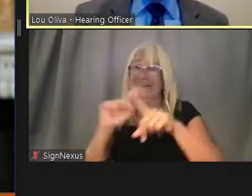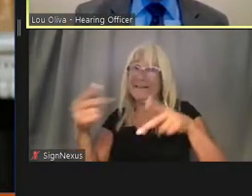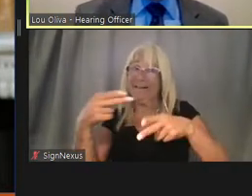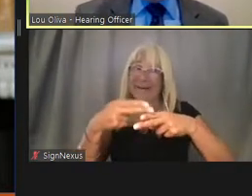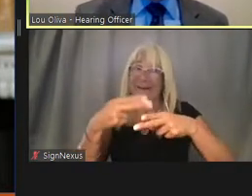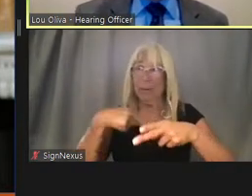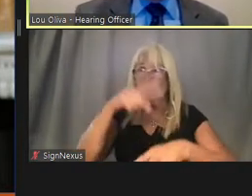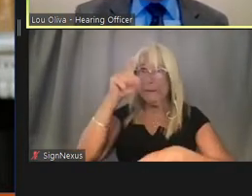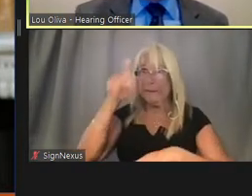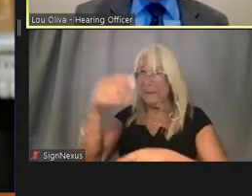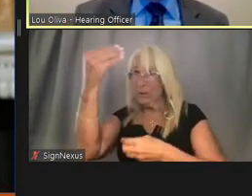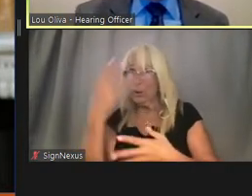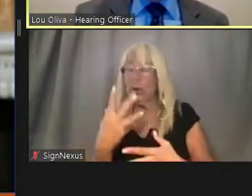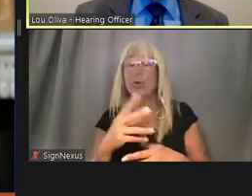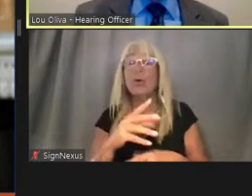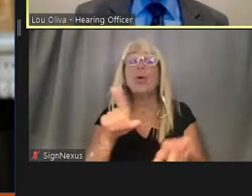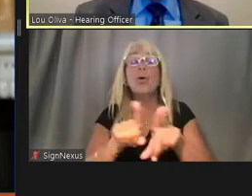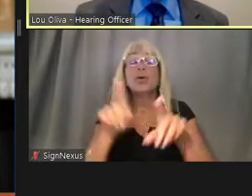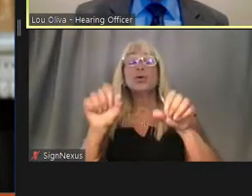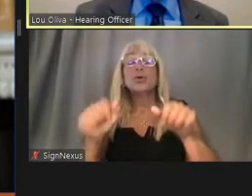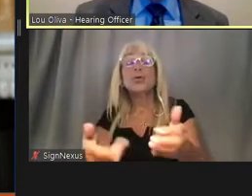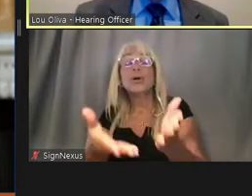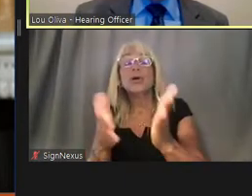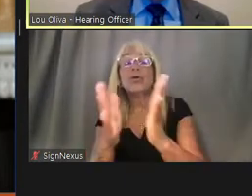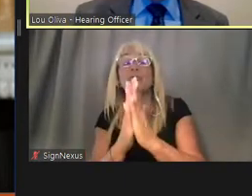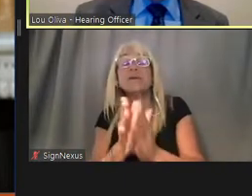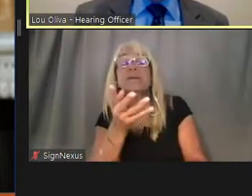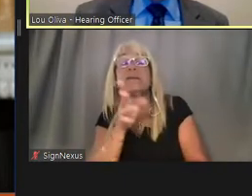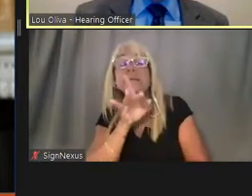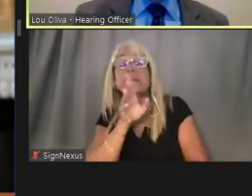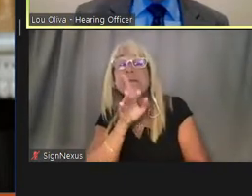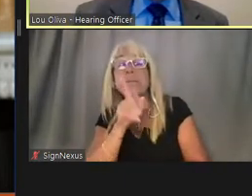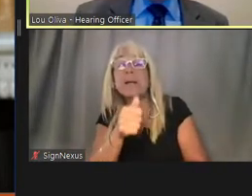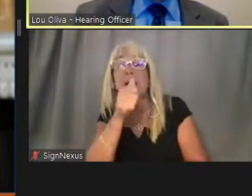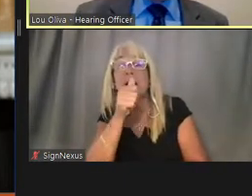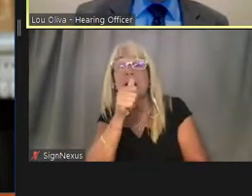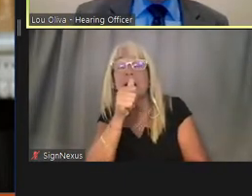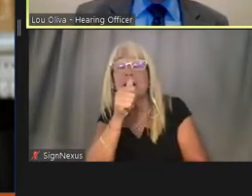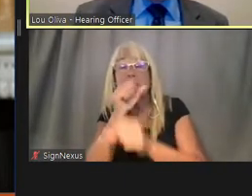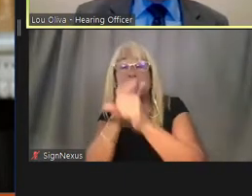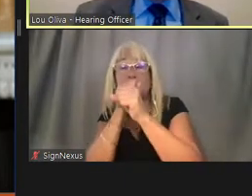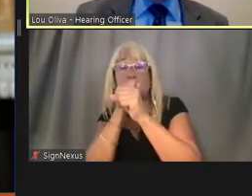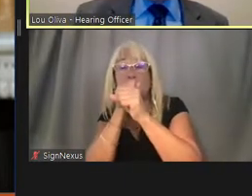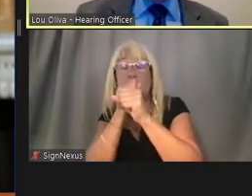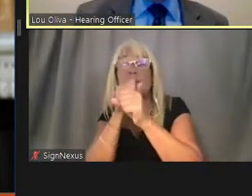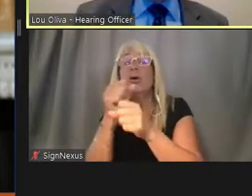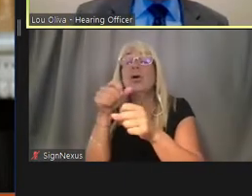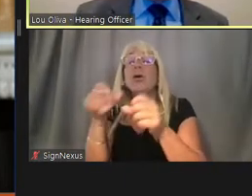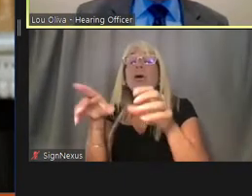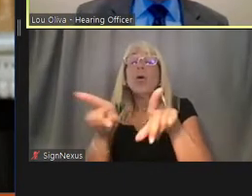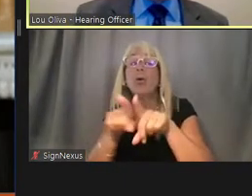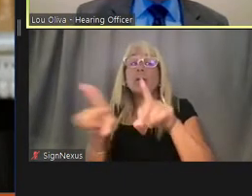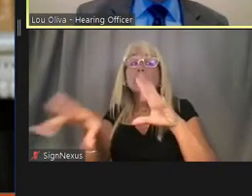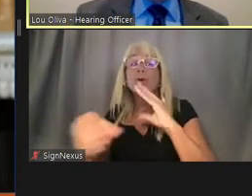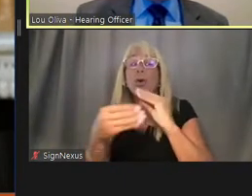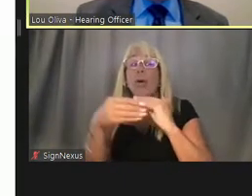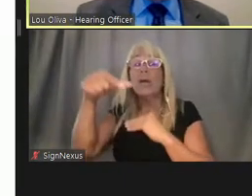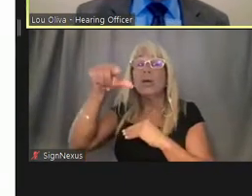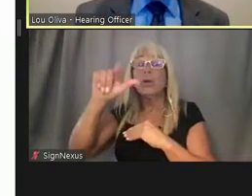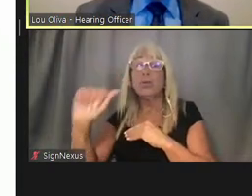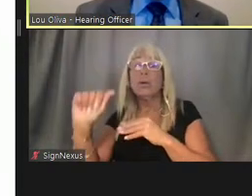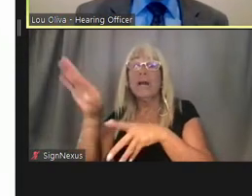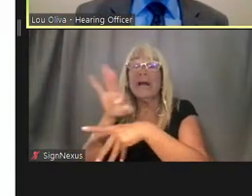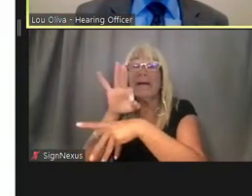may also request to speak anonymously if this is your preference please indicate this in the Q a function and we will give you further instructions